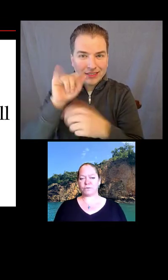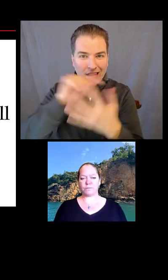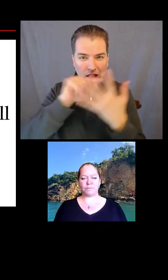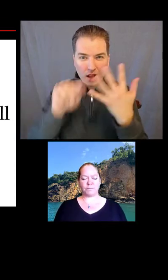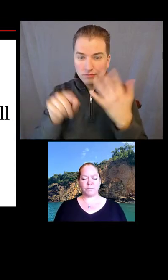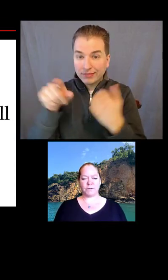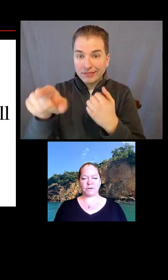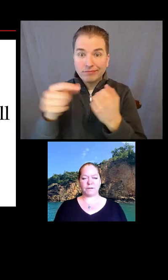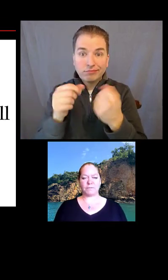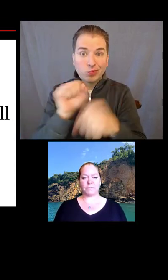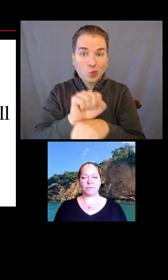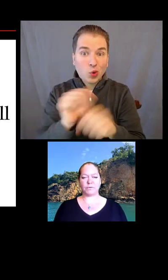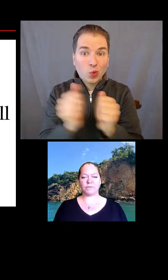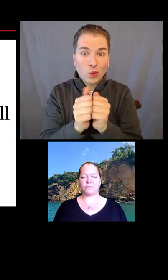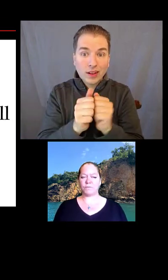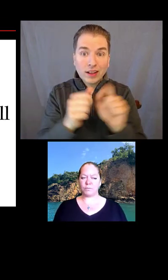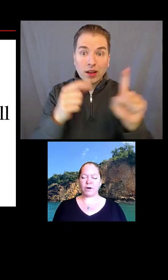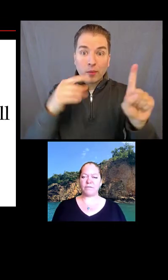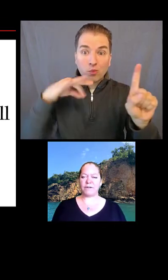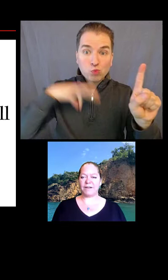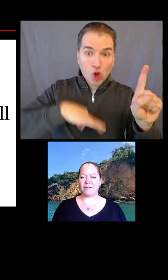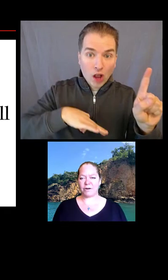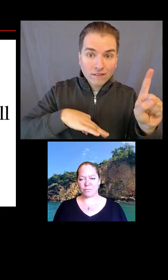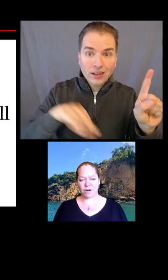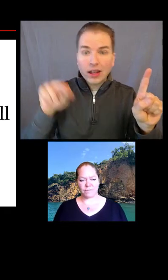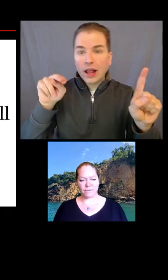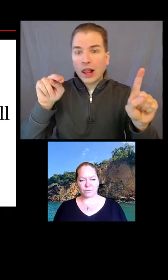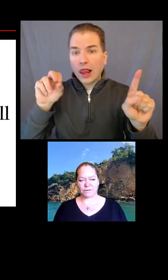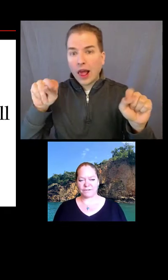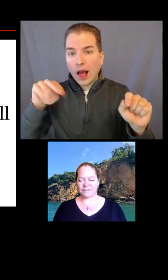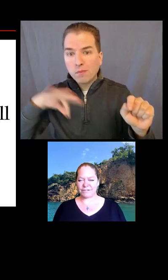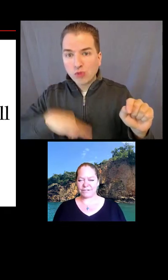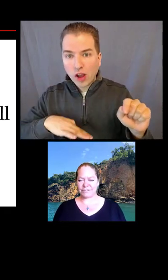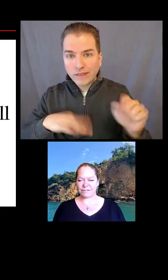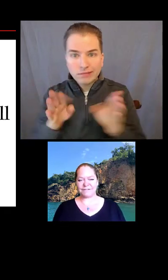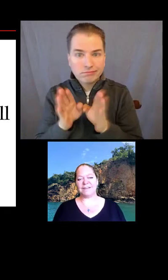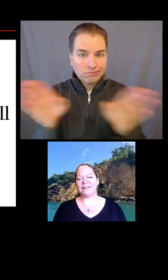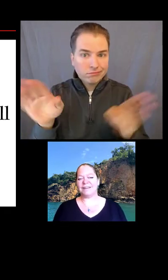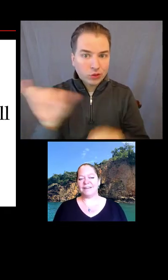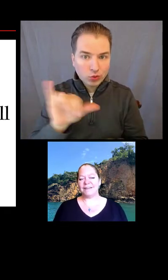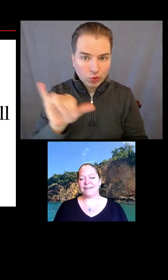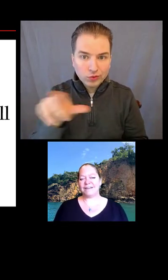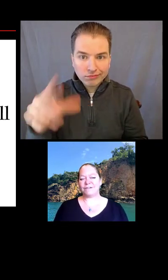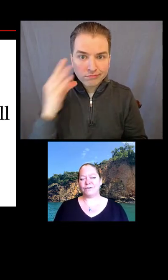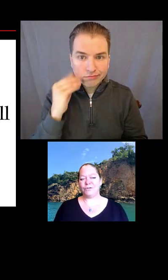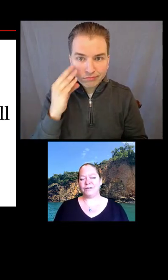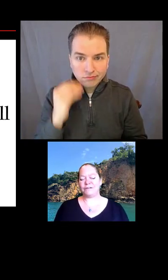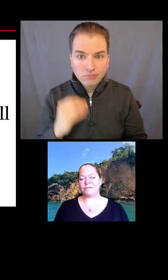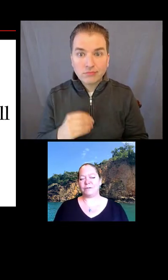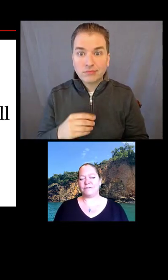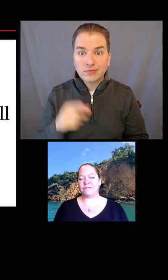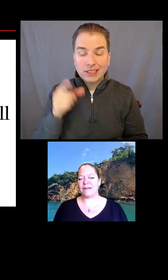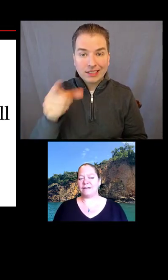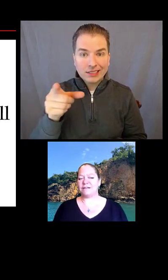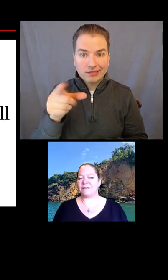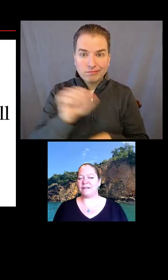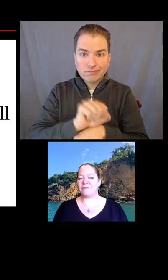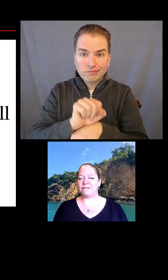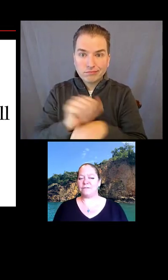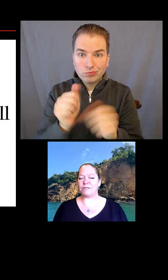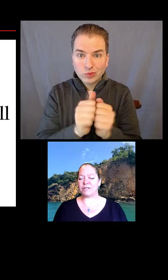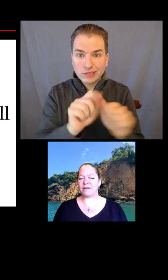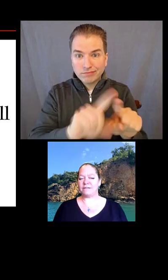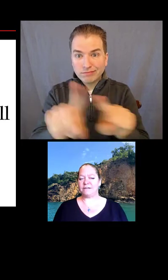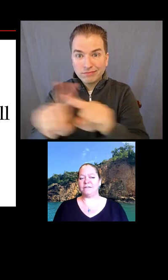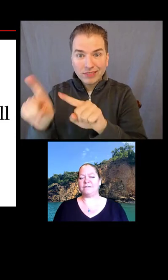issues in both for-profit and nonprofit organizations. He has a unique experience in handling